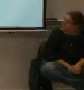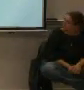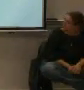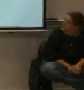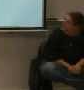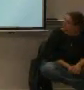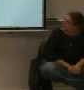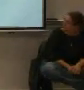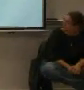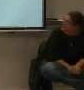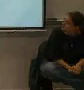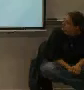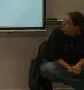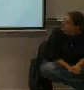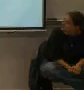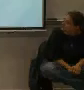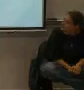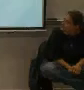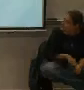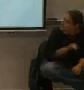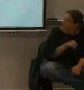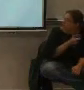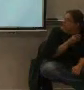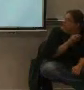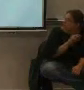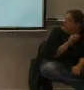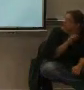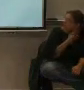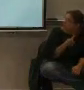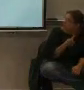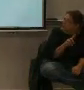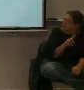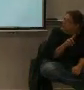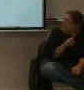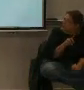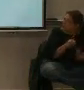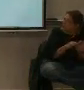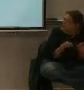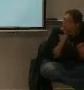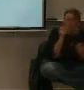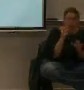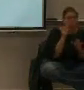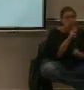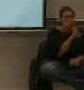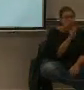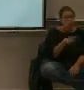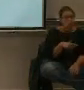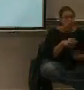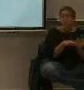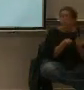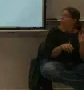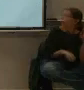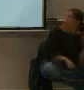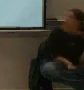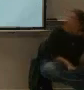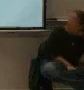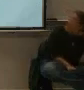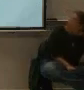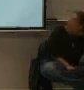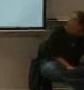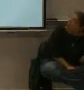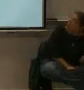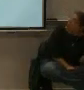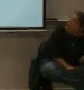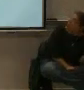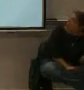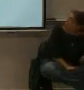And finally, if you look at and that's the Monod equation. And then if we look at the Druff equation, that's the third equation, that actually